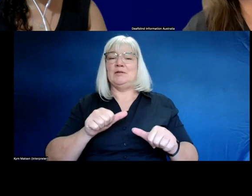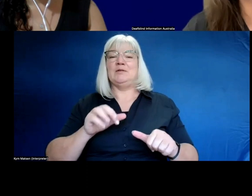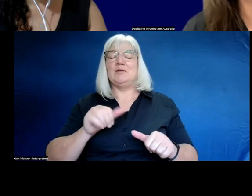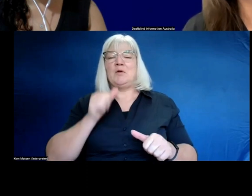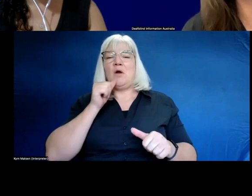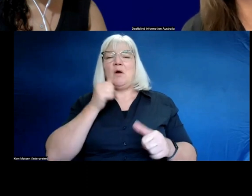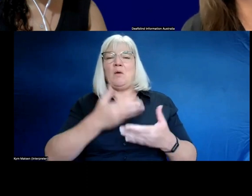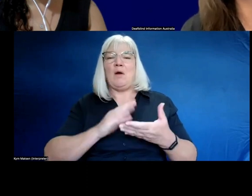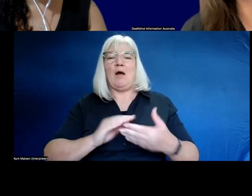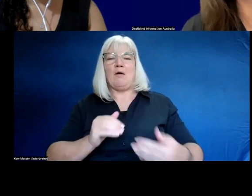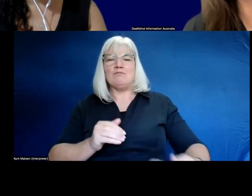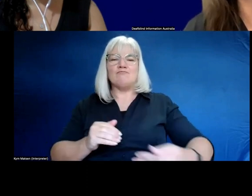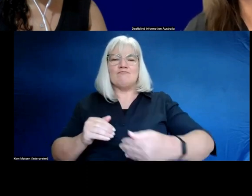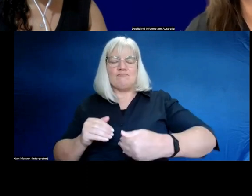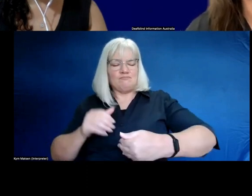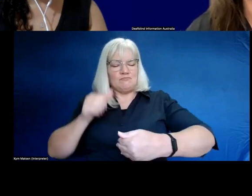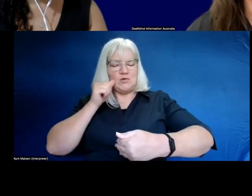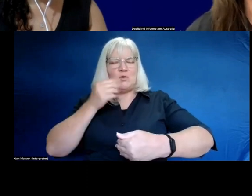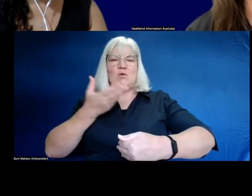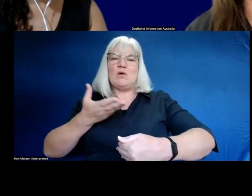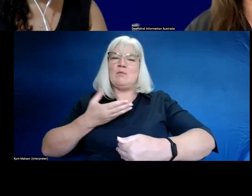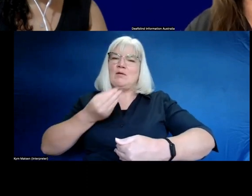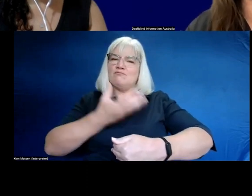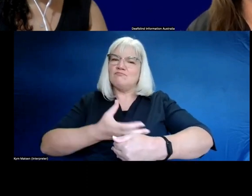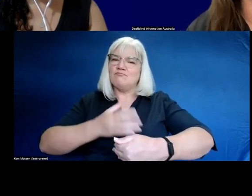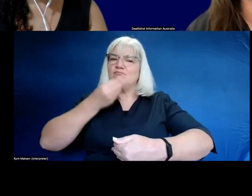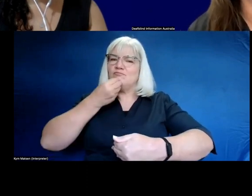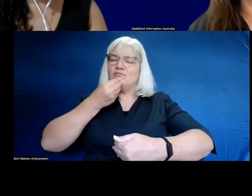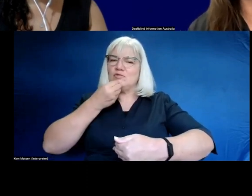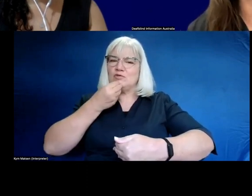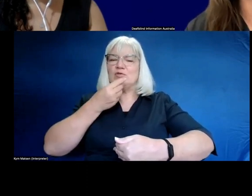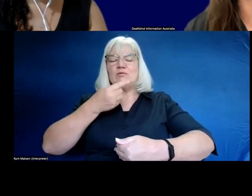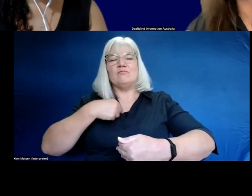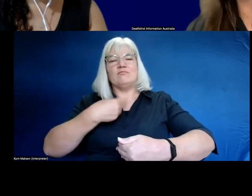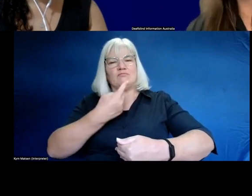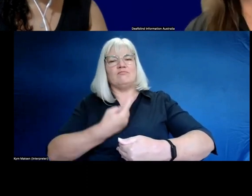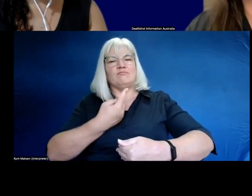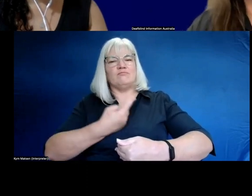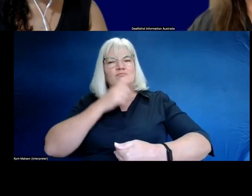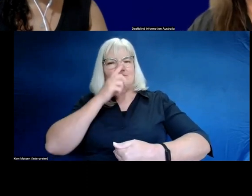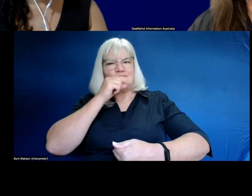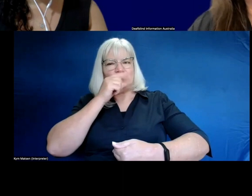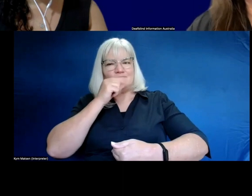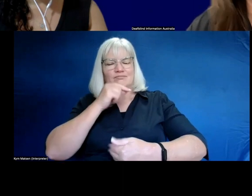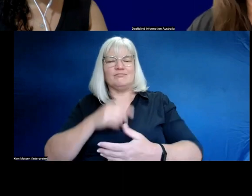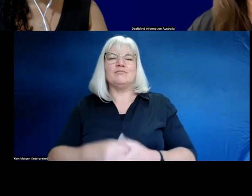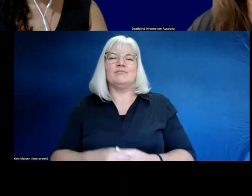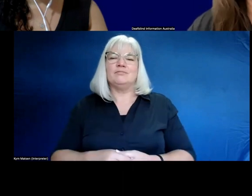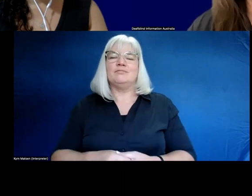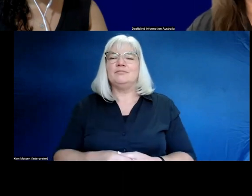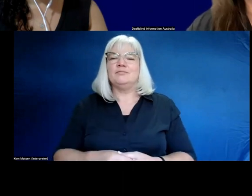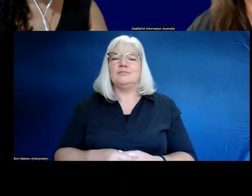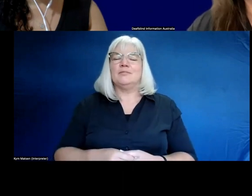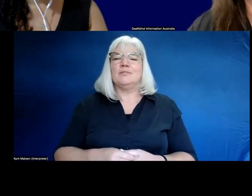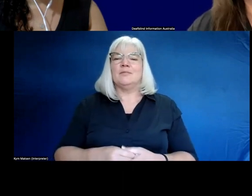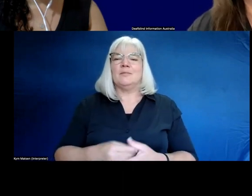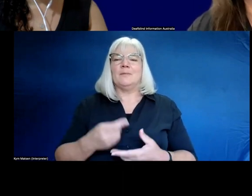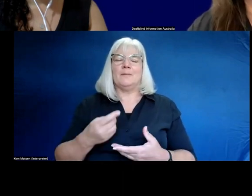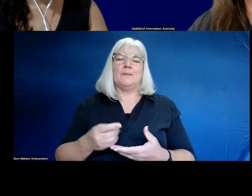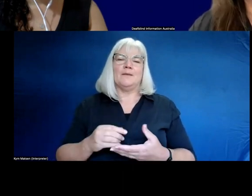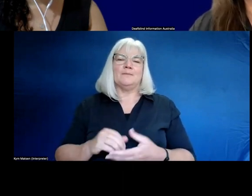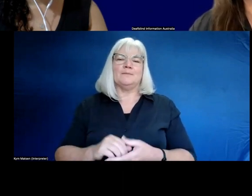she's learned them from someone, to help her be more independent and understand, you know, understand her